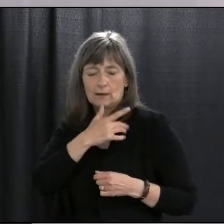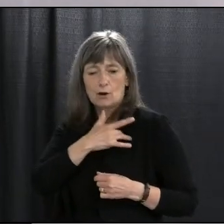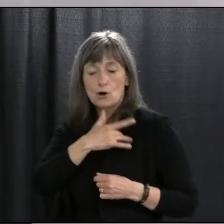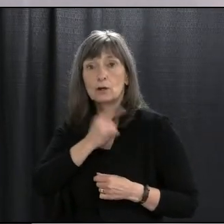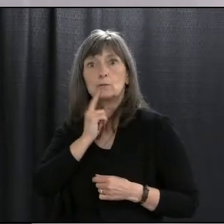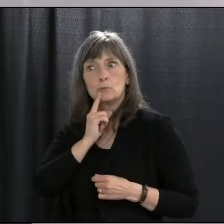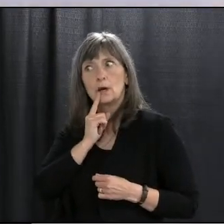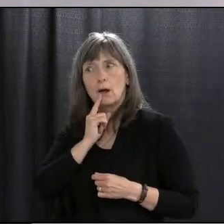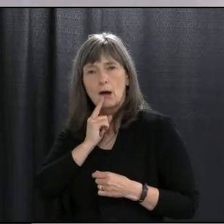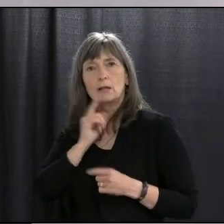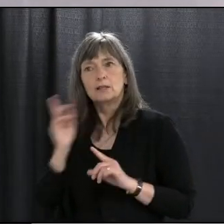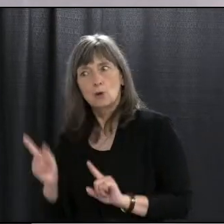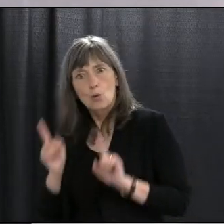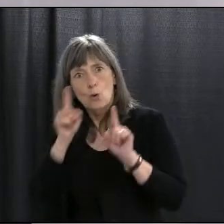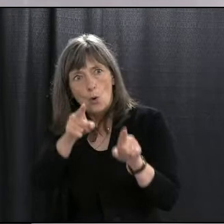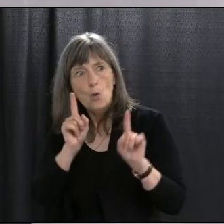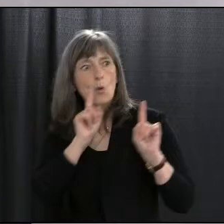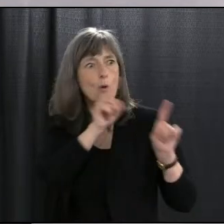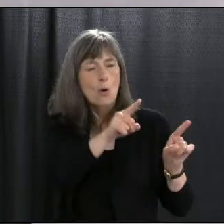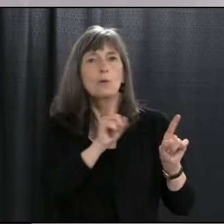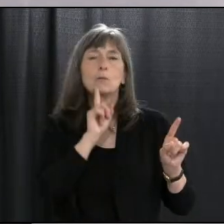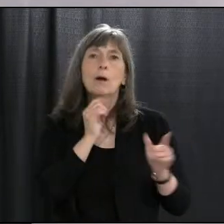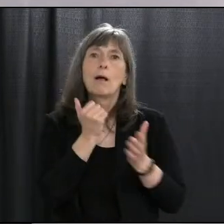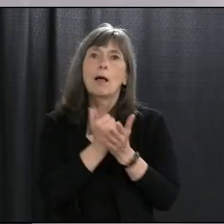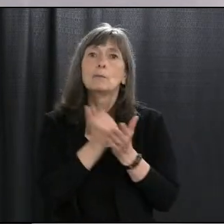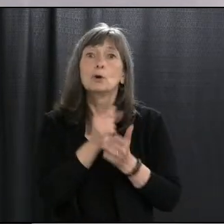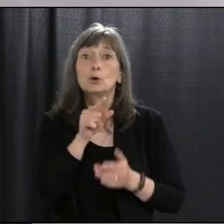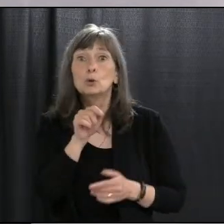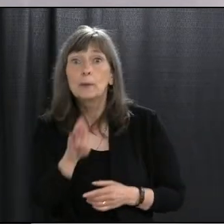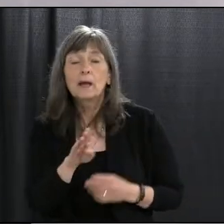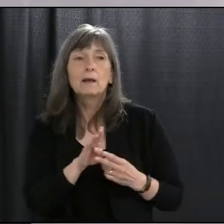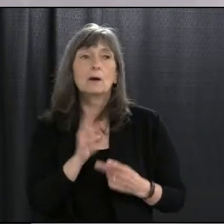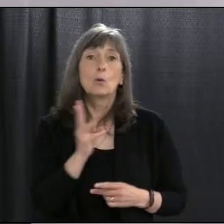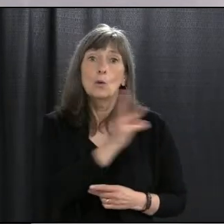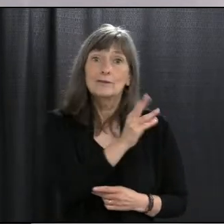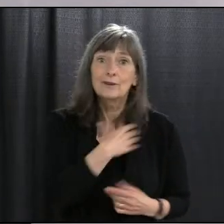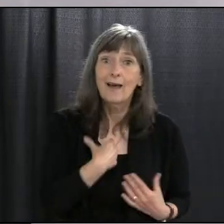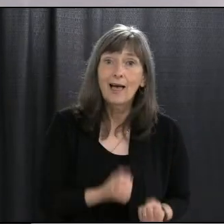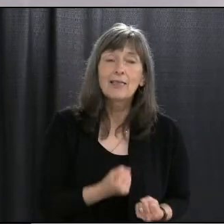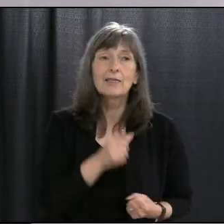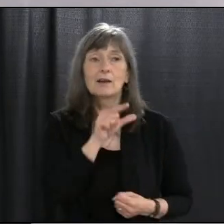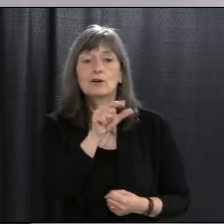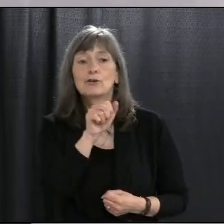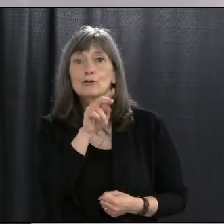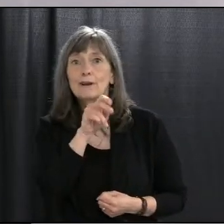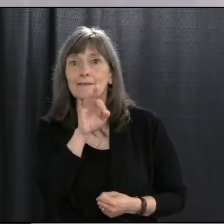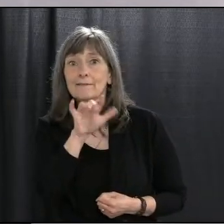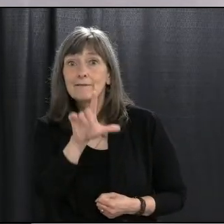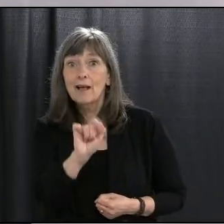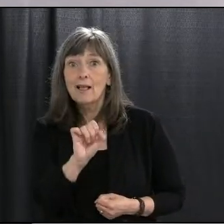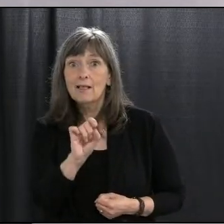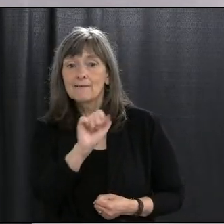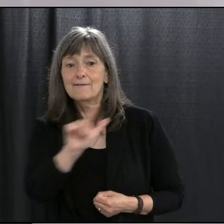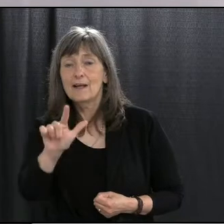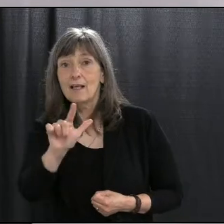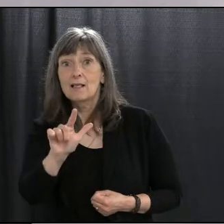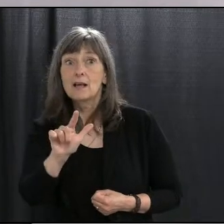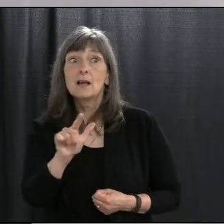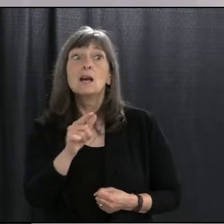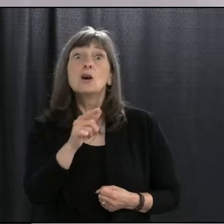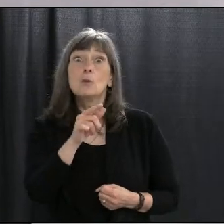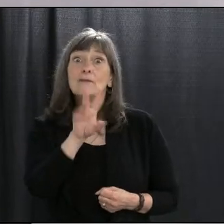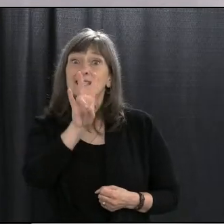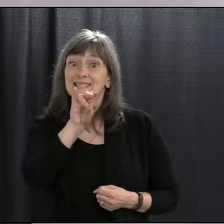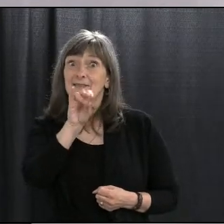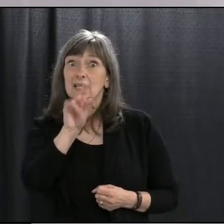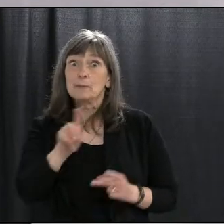Happy Valley Goose Bay, Lab Grenfell and Western Health, successfully bringing 70 patients for cardiac